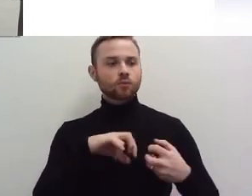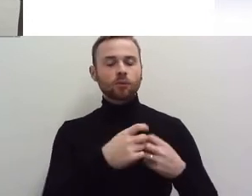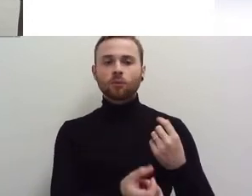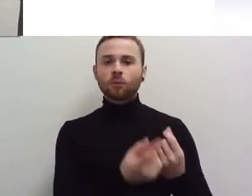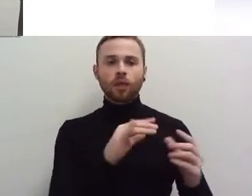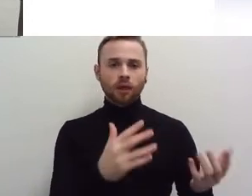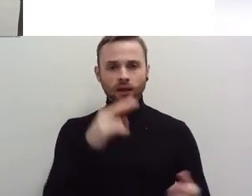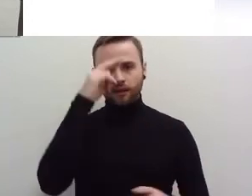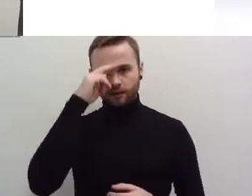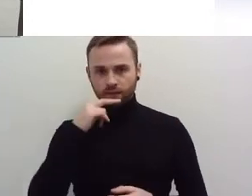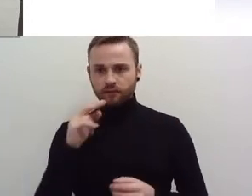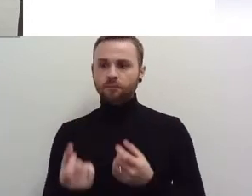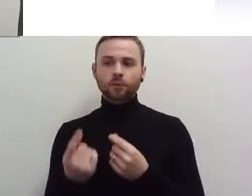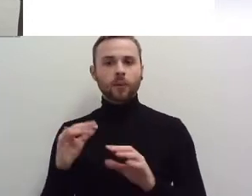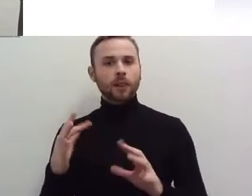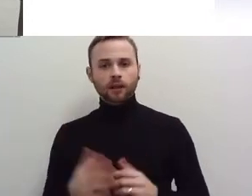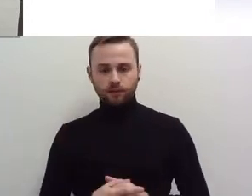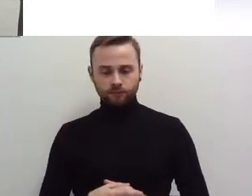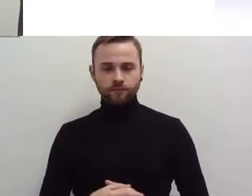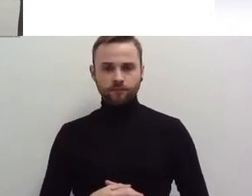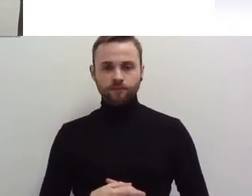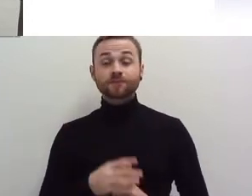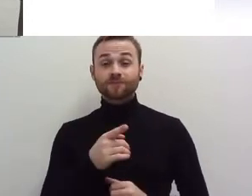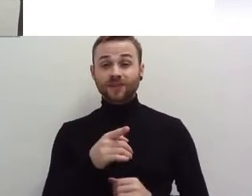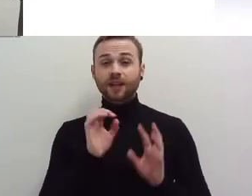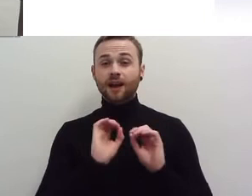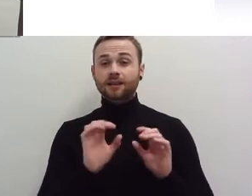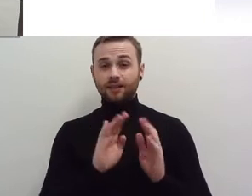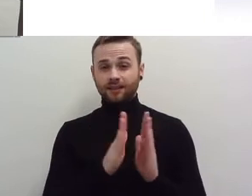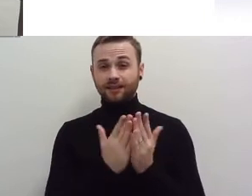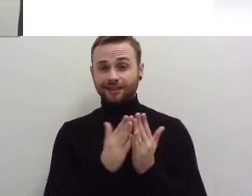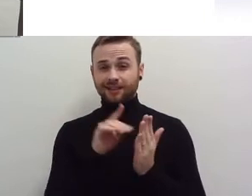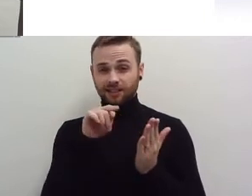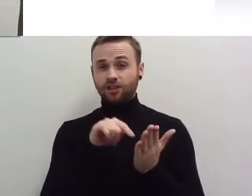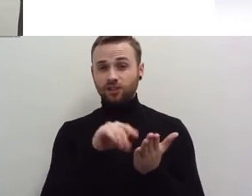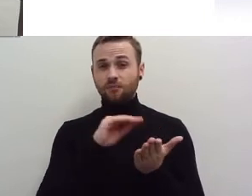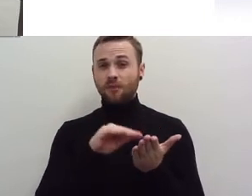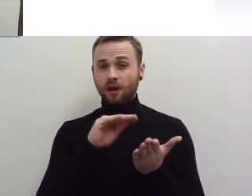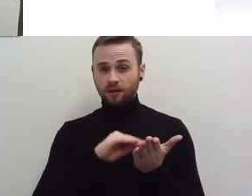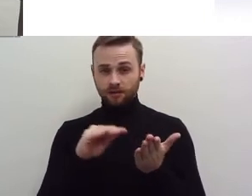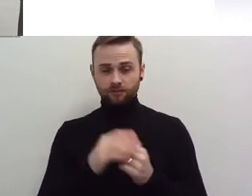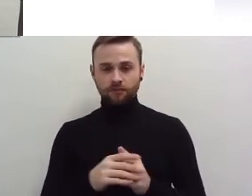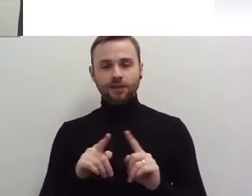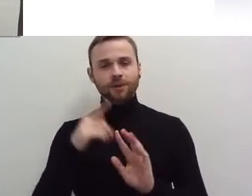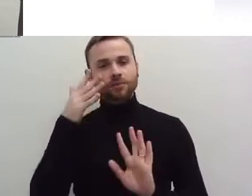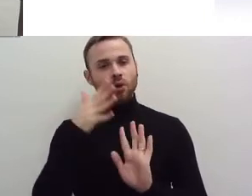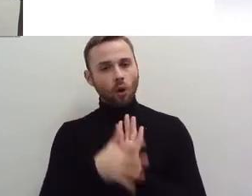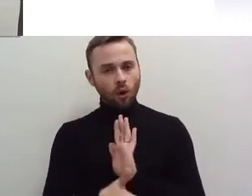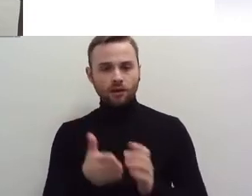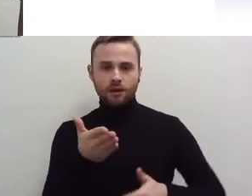interventions and psychological tests, a review of the evidence. And this report is also available online.